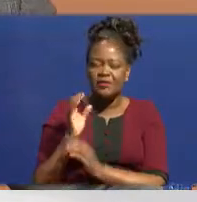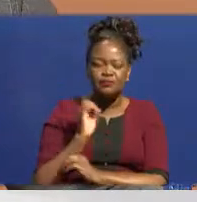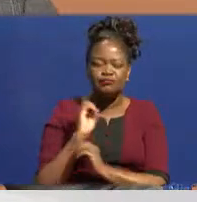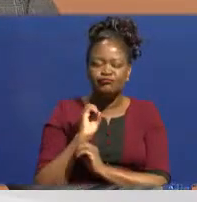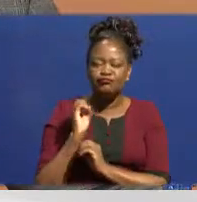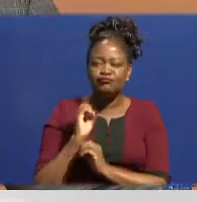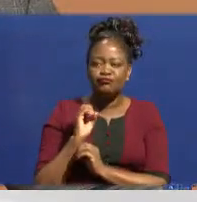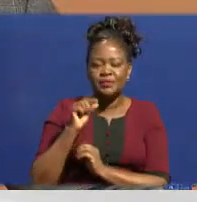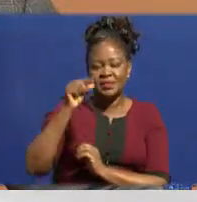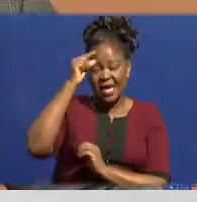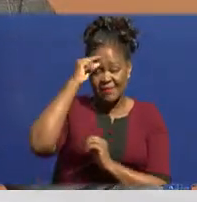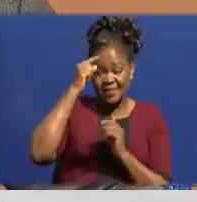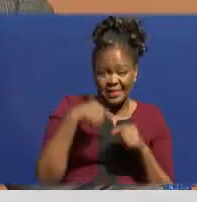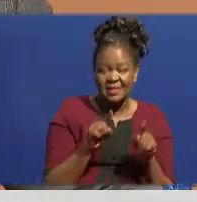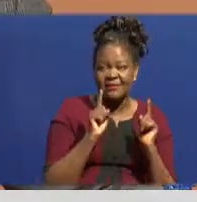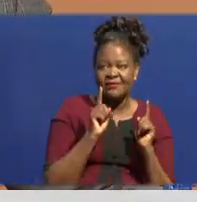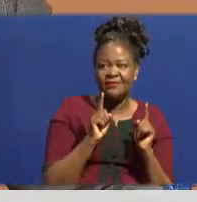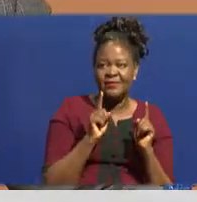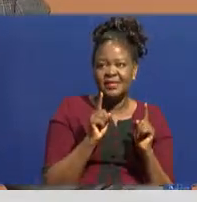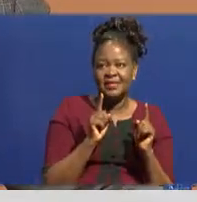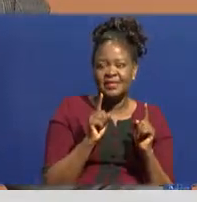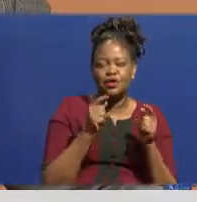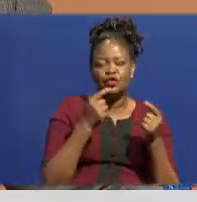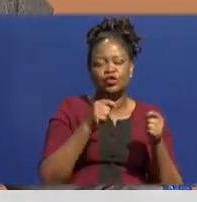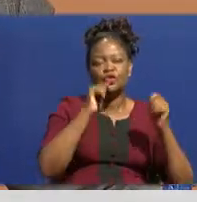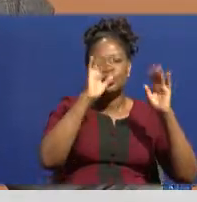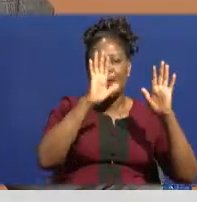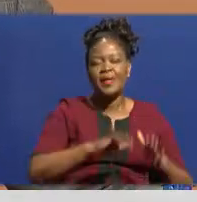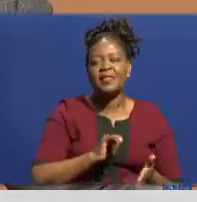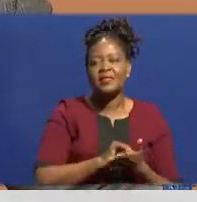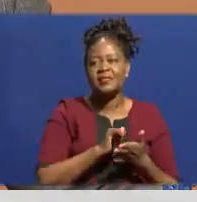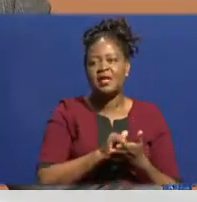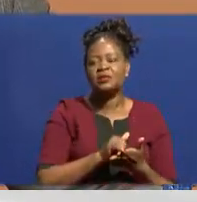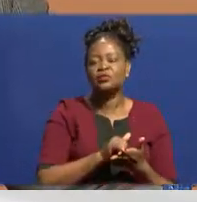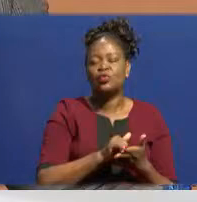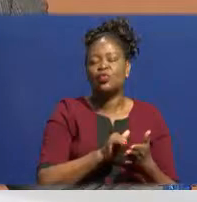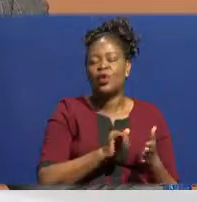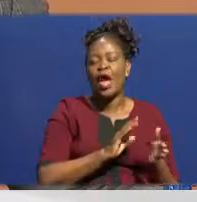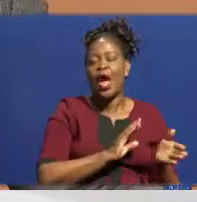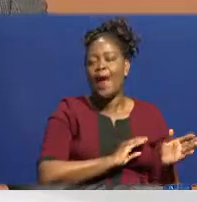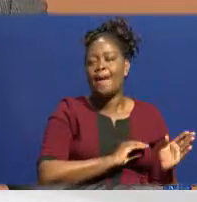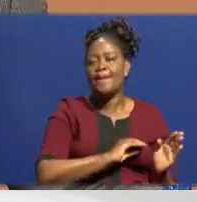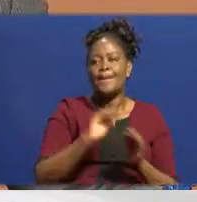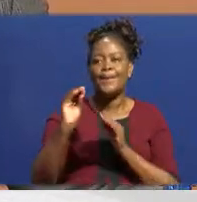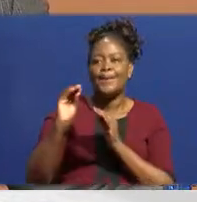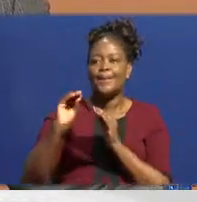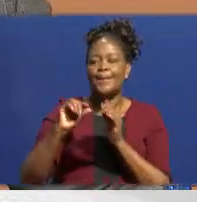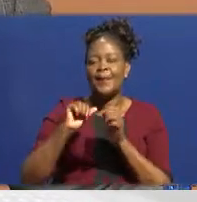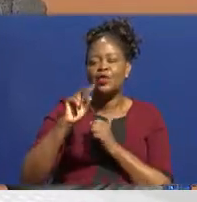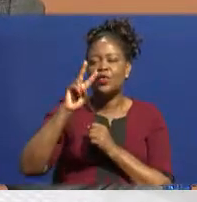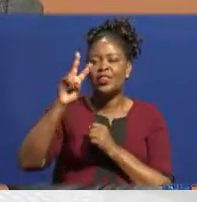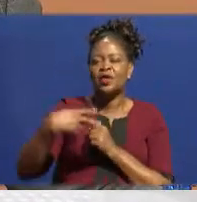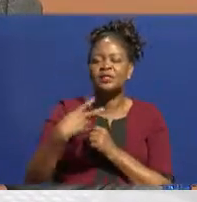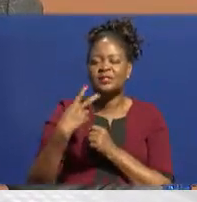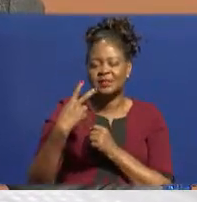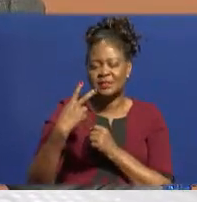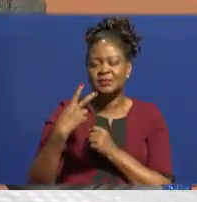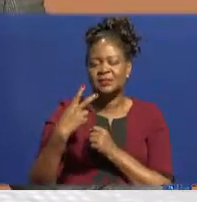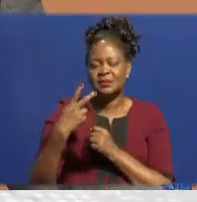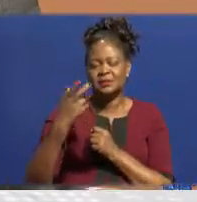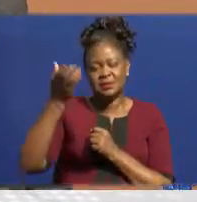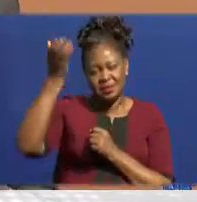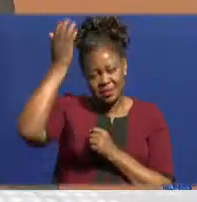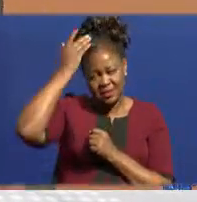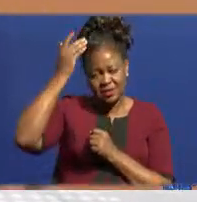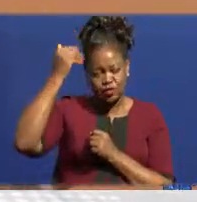the government itself is trying to campaign so that we send almost 2,000 or 3,000 nurses to Saudi Arabia.